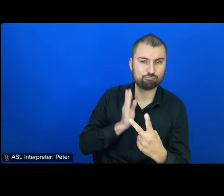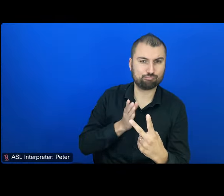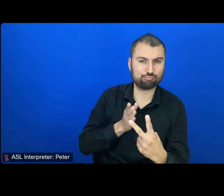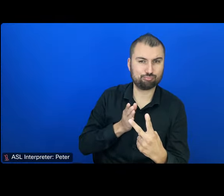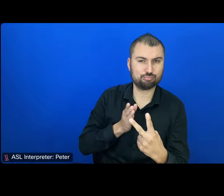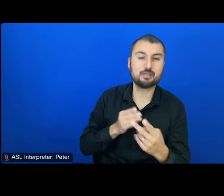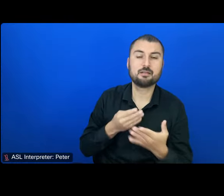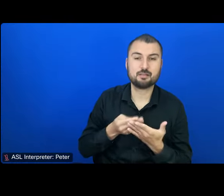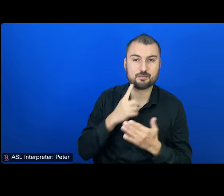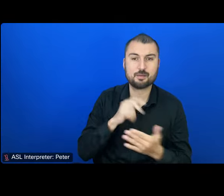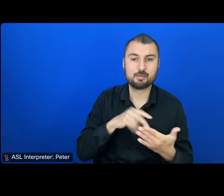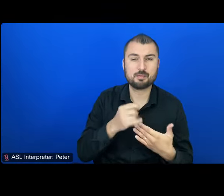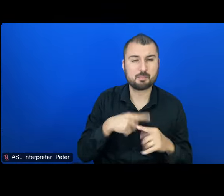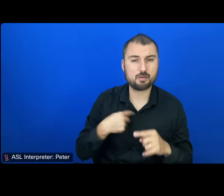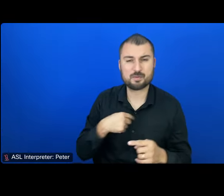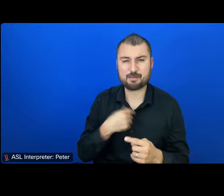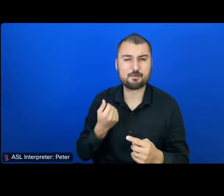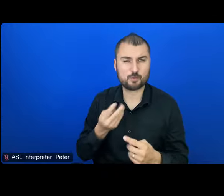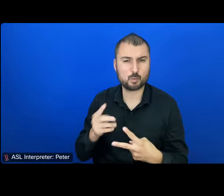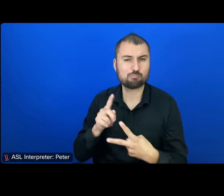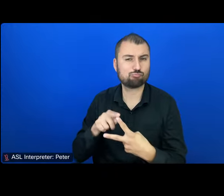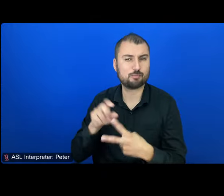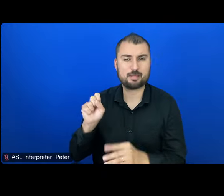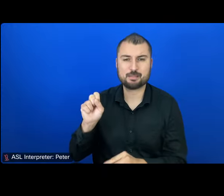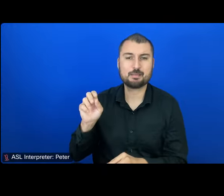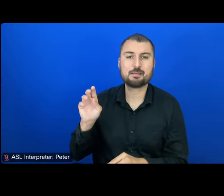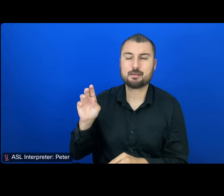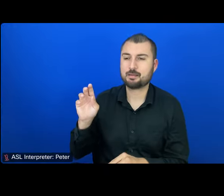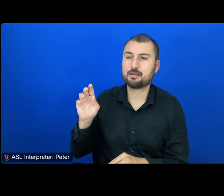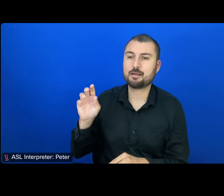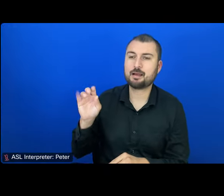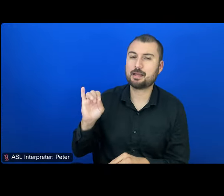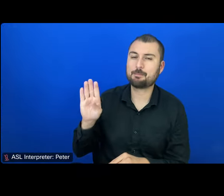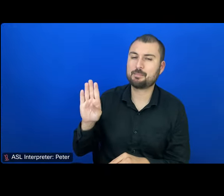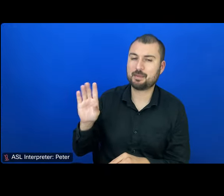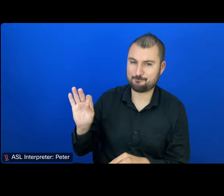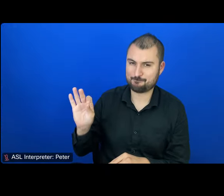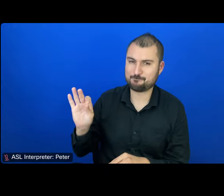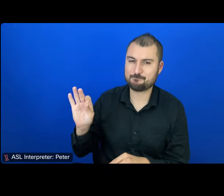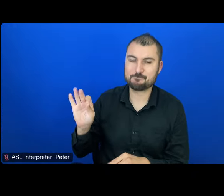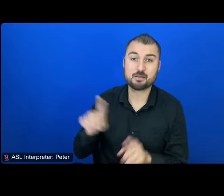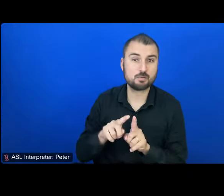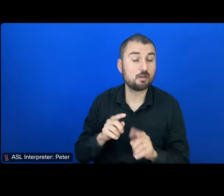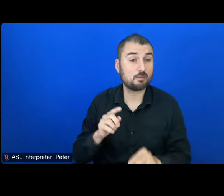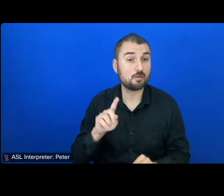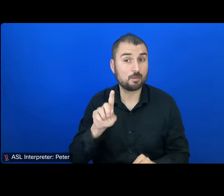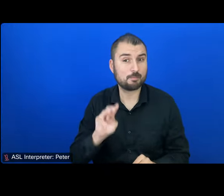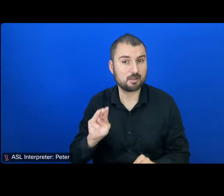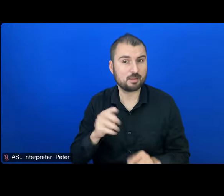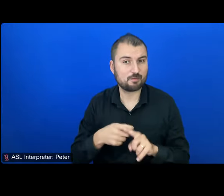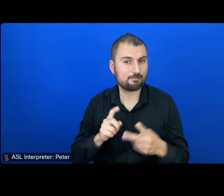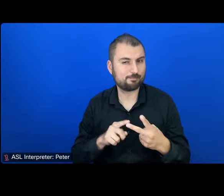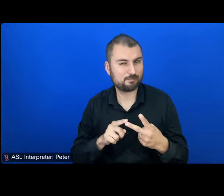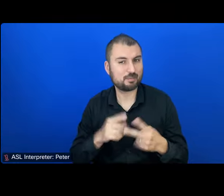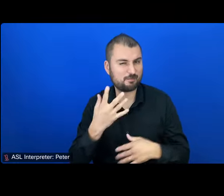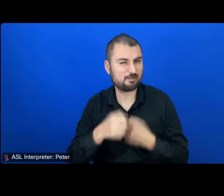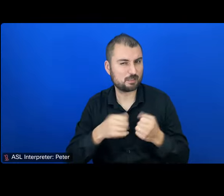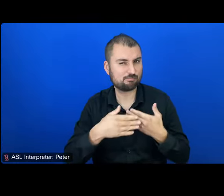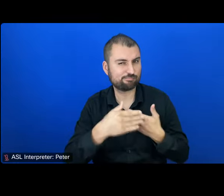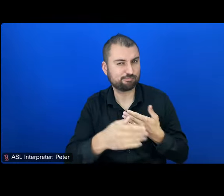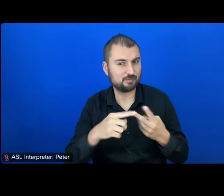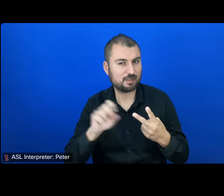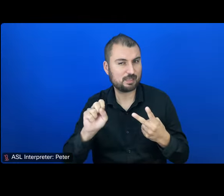have been SIBF funded. So the million over the 5-year span from SGF,